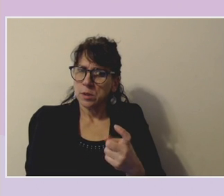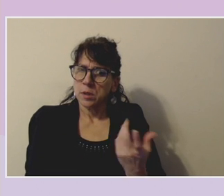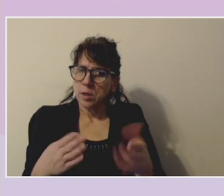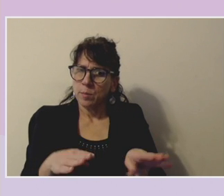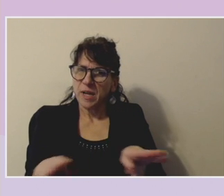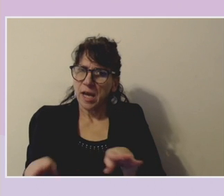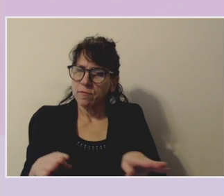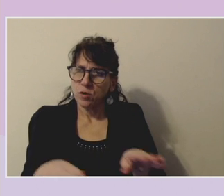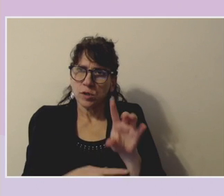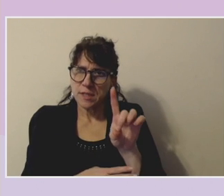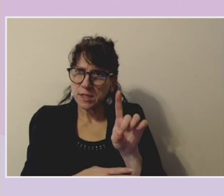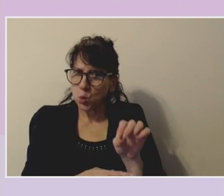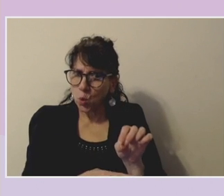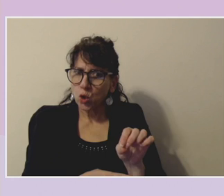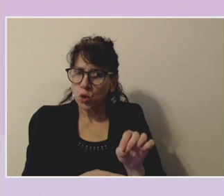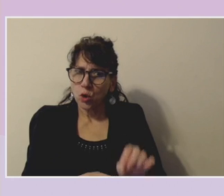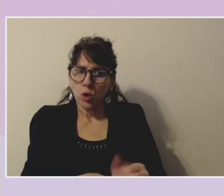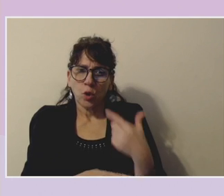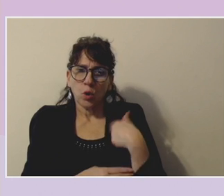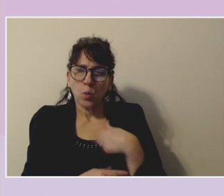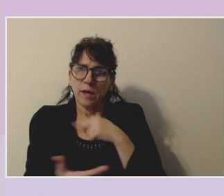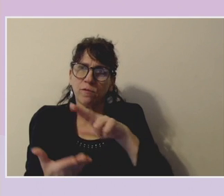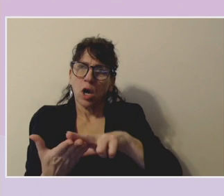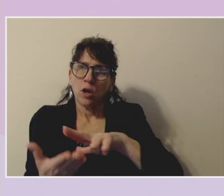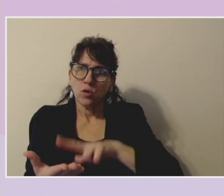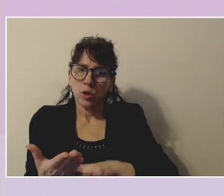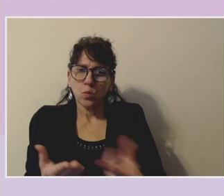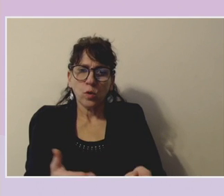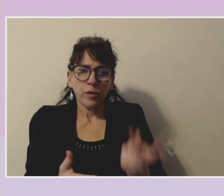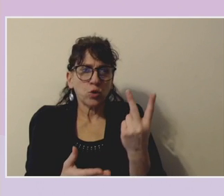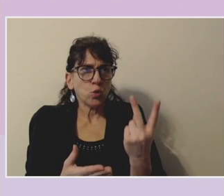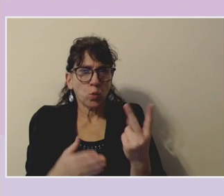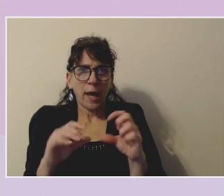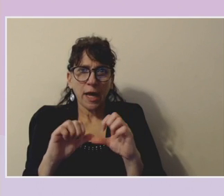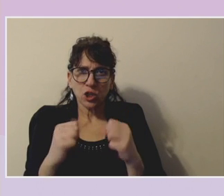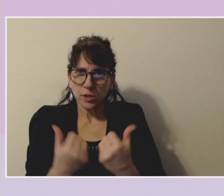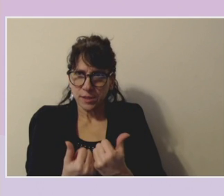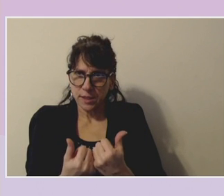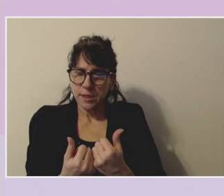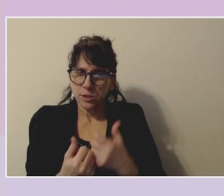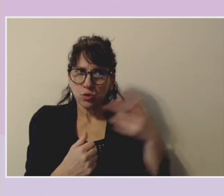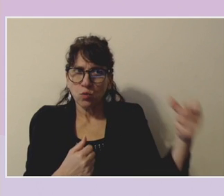we have contracted with two local agencies to bring in